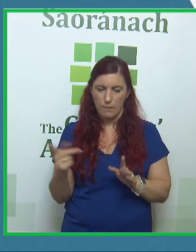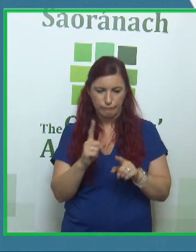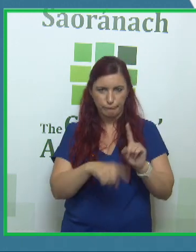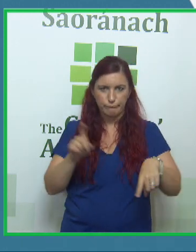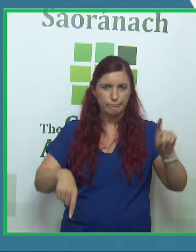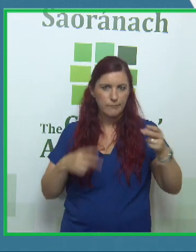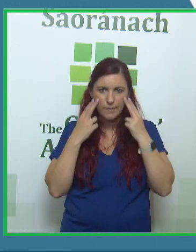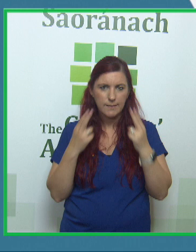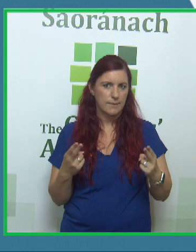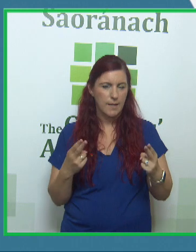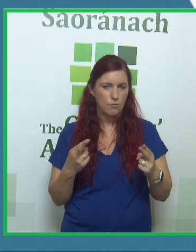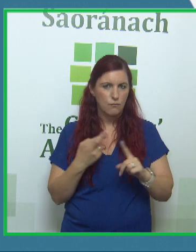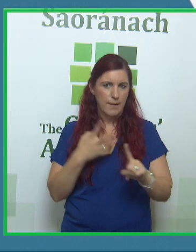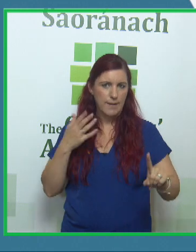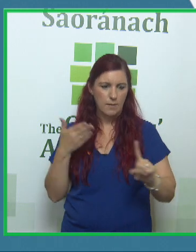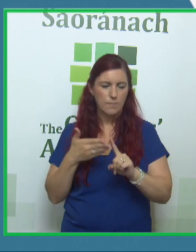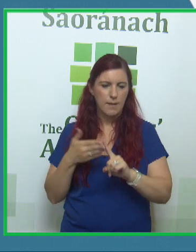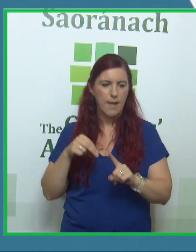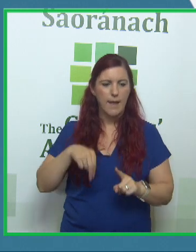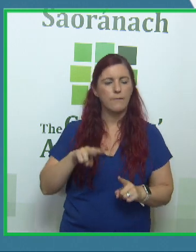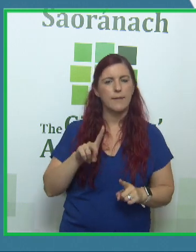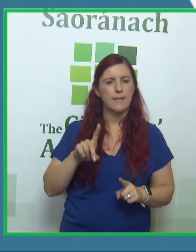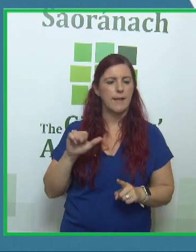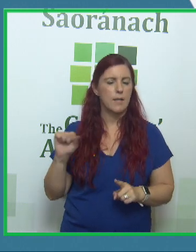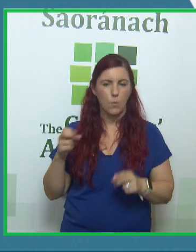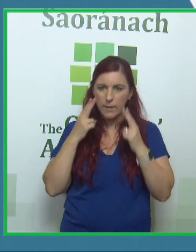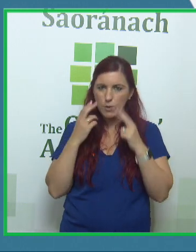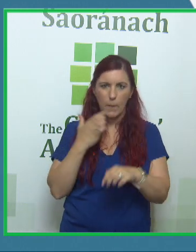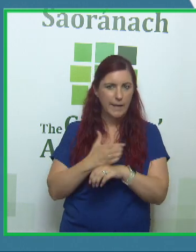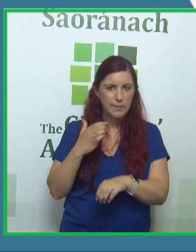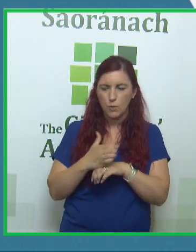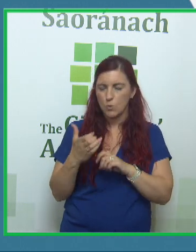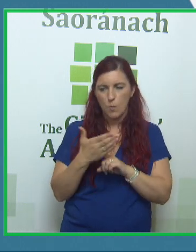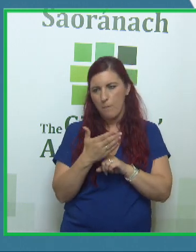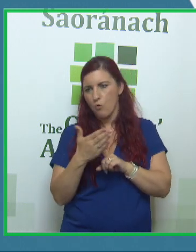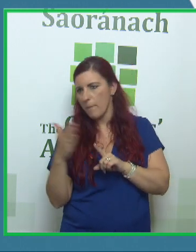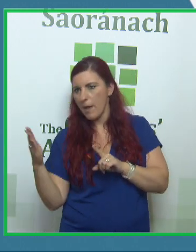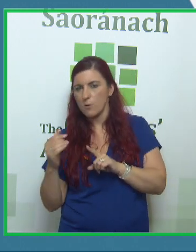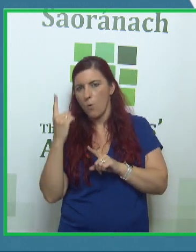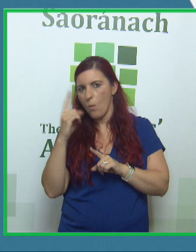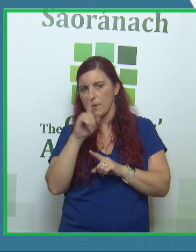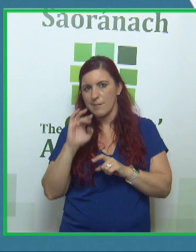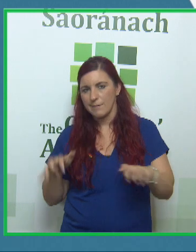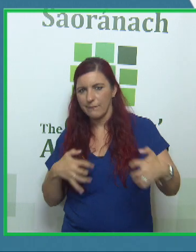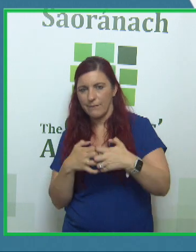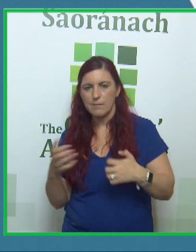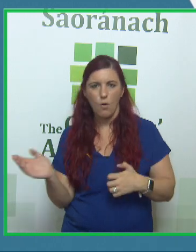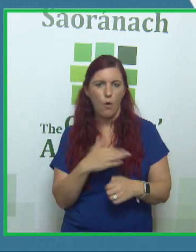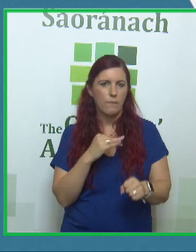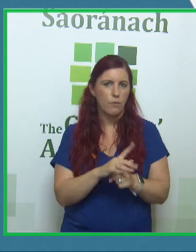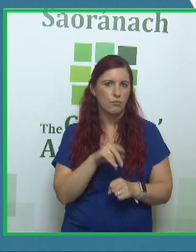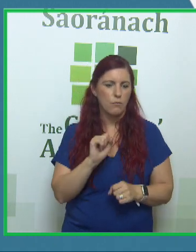goals in drug treatment. NVDAS believe that we need to continue to move beyond a one-size-fits-all response to drug and alcohol